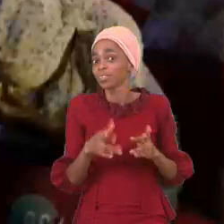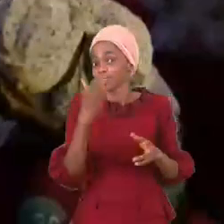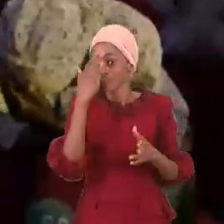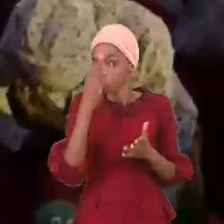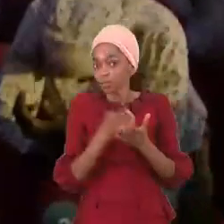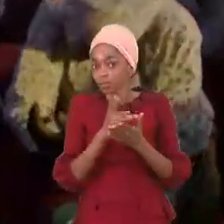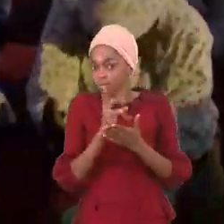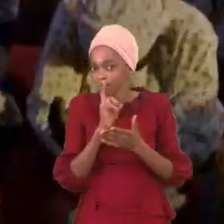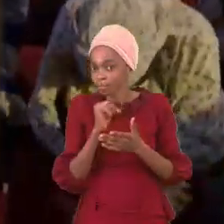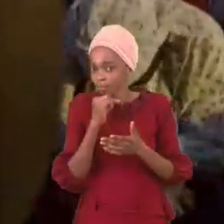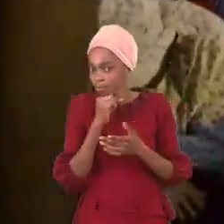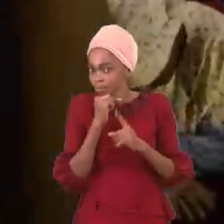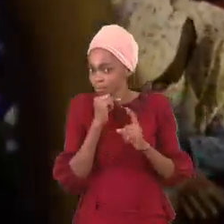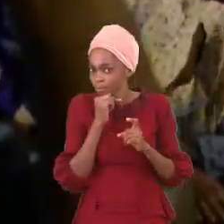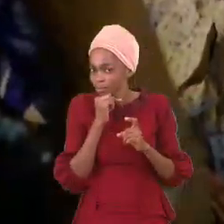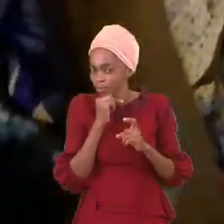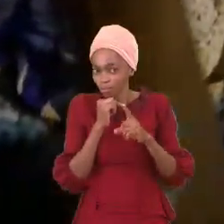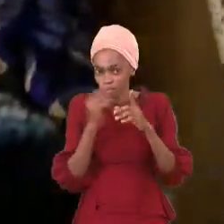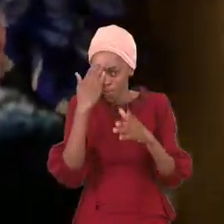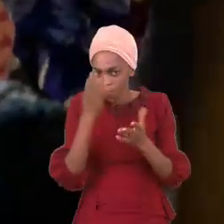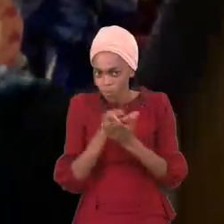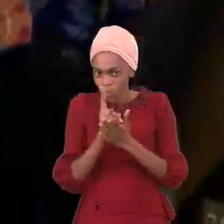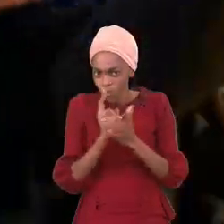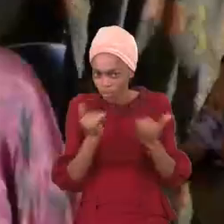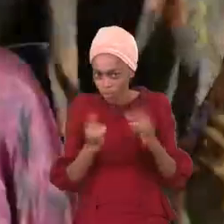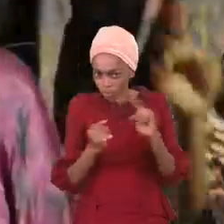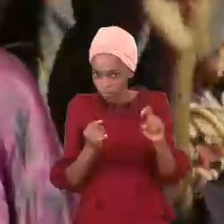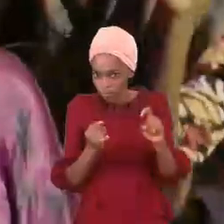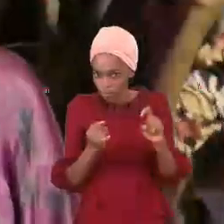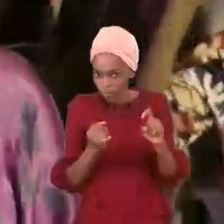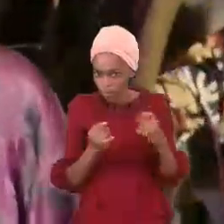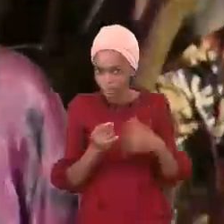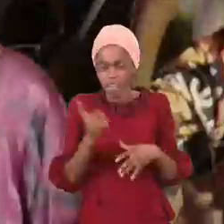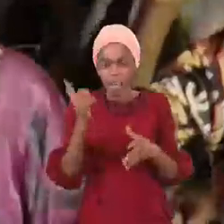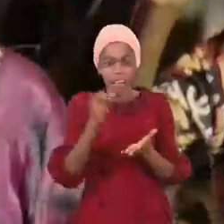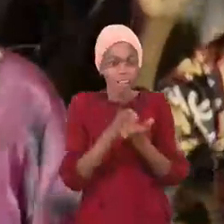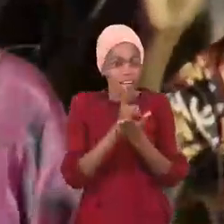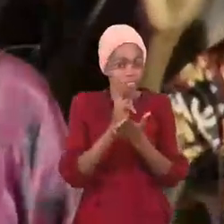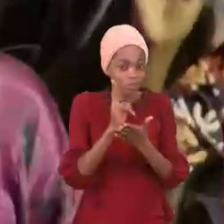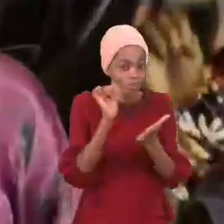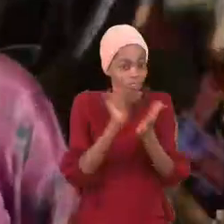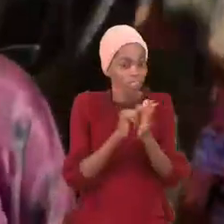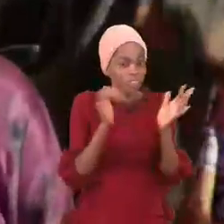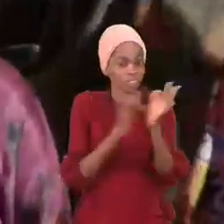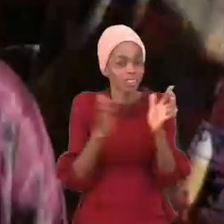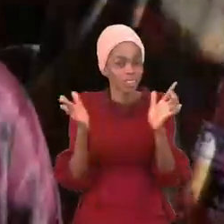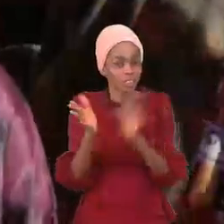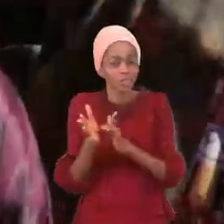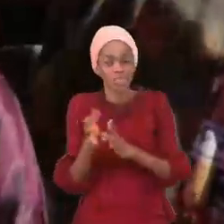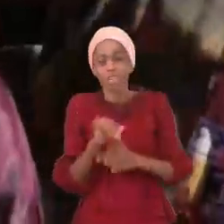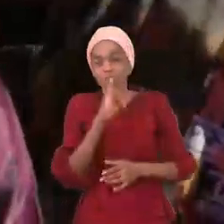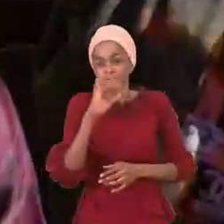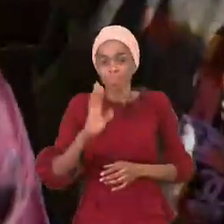truth? Yes. Anybody there said, do you know the truth? Yes. The truth that Jesus is